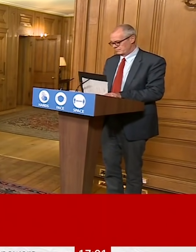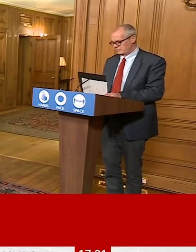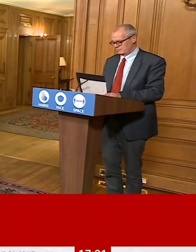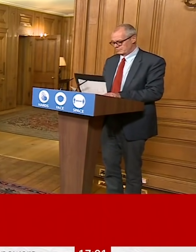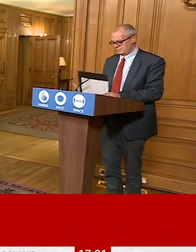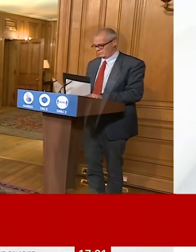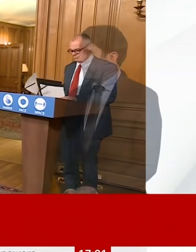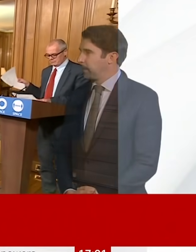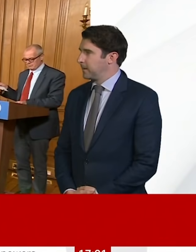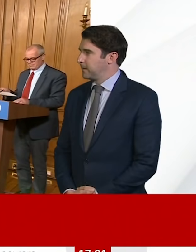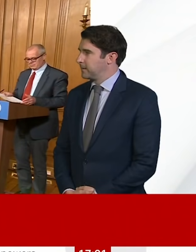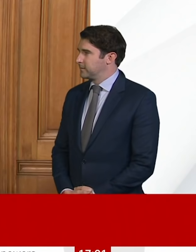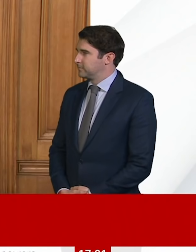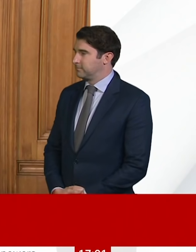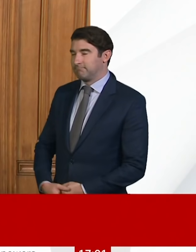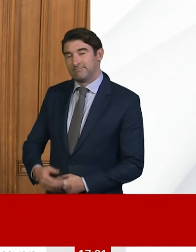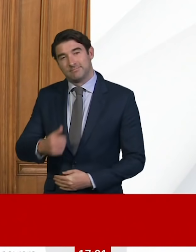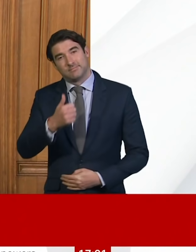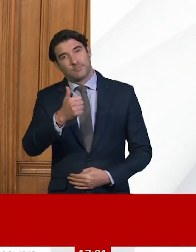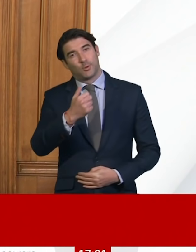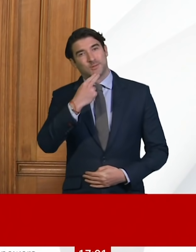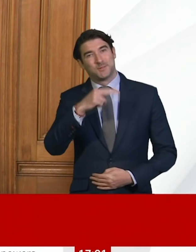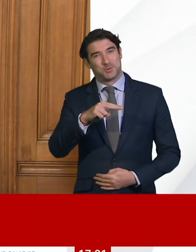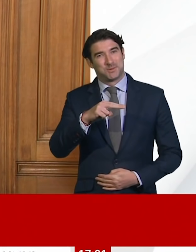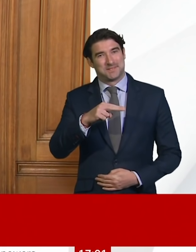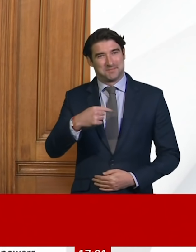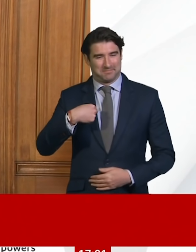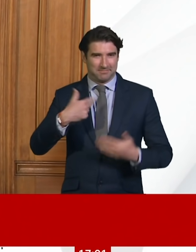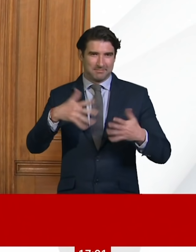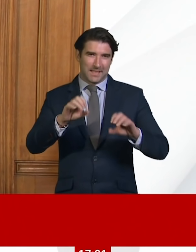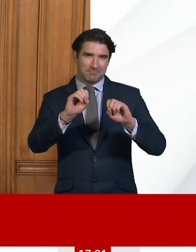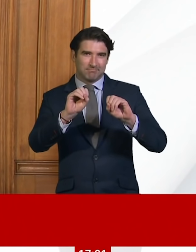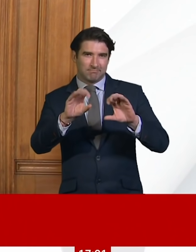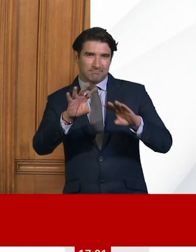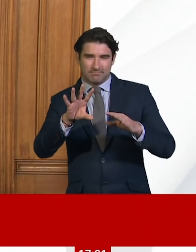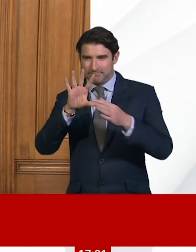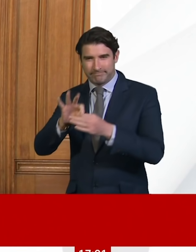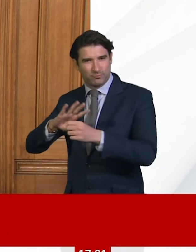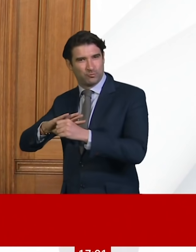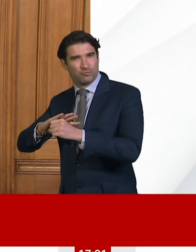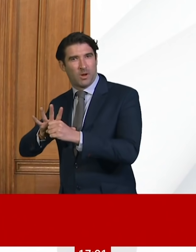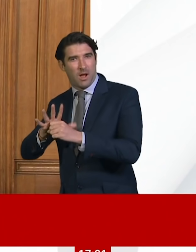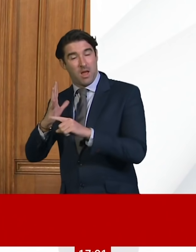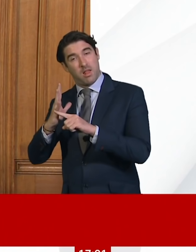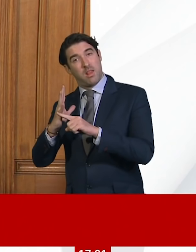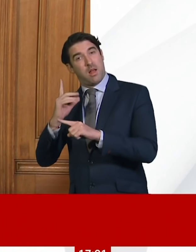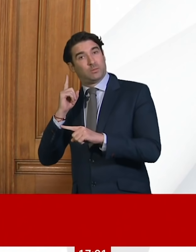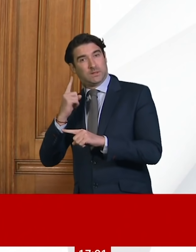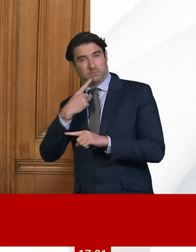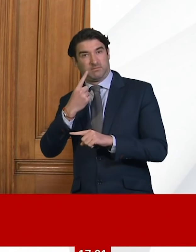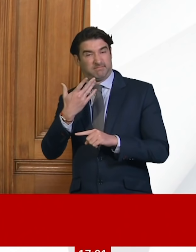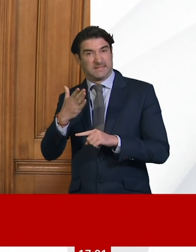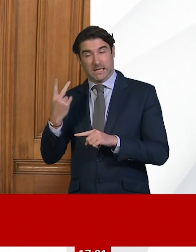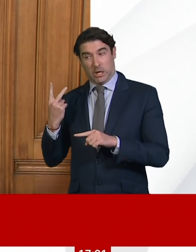to you all last week, I explained that the number of COVID patients going into hospital had doubled in a